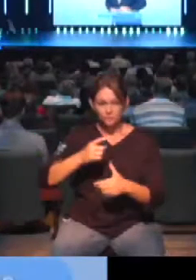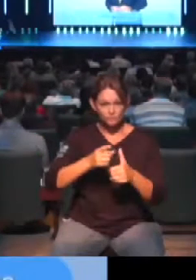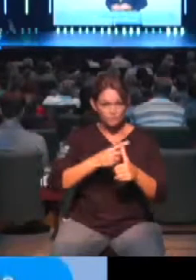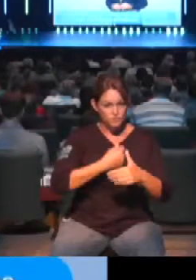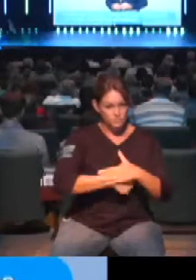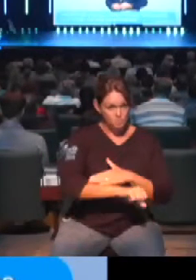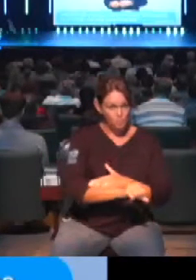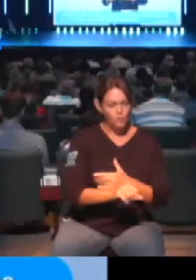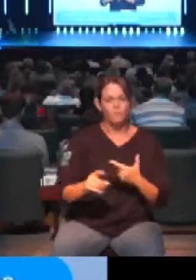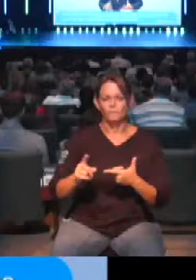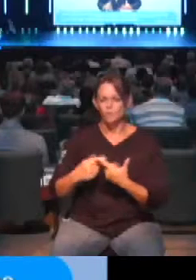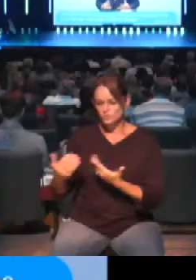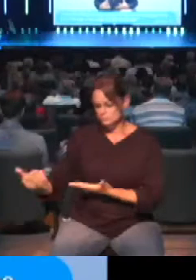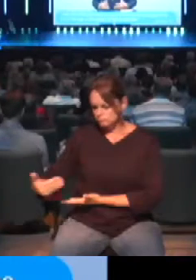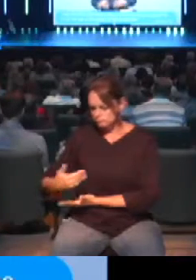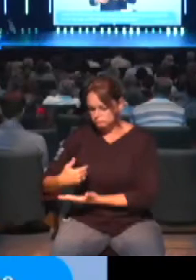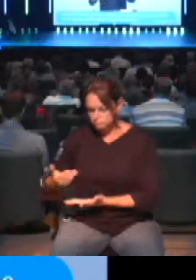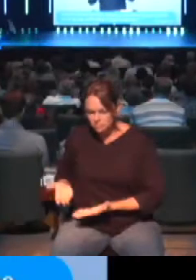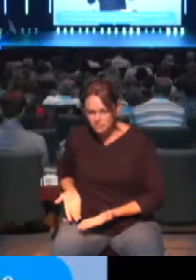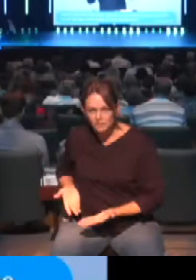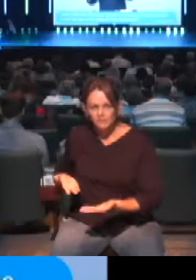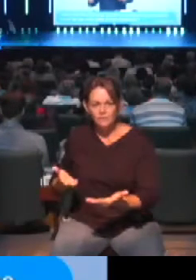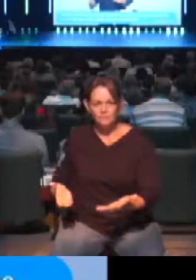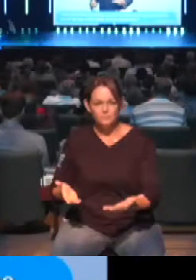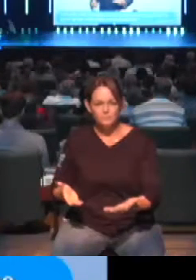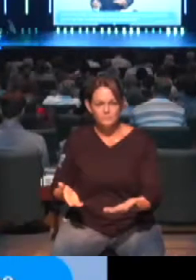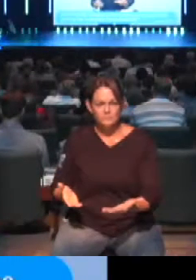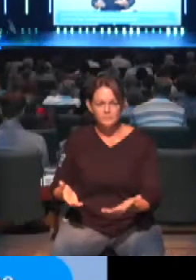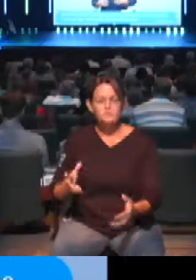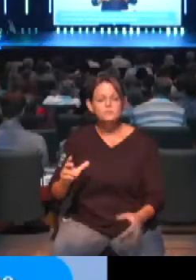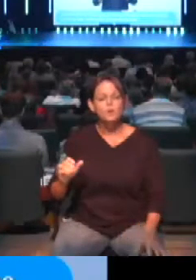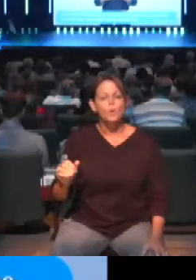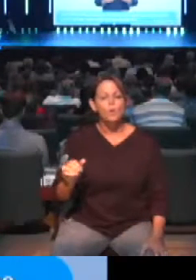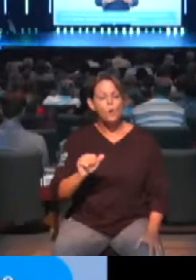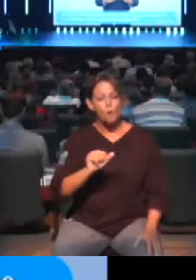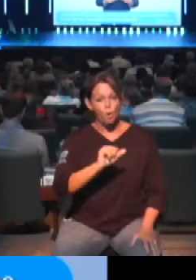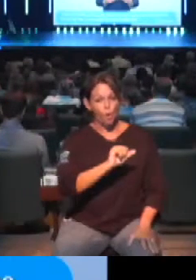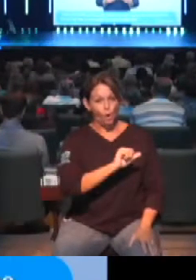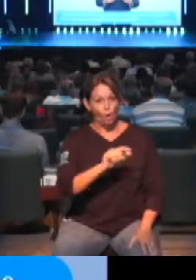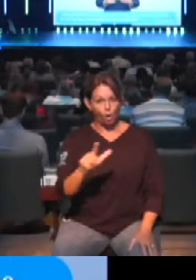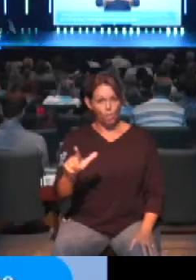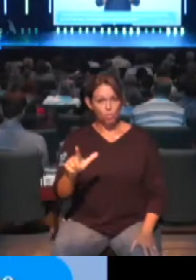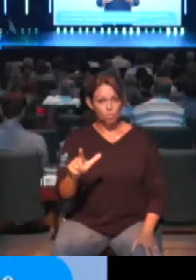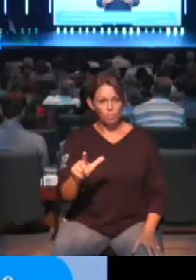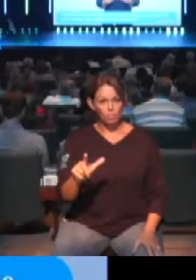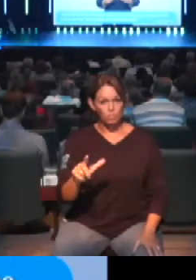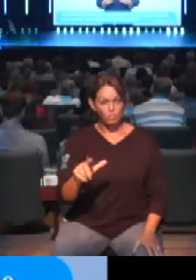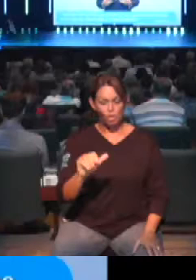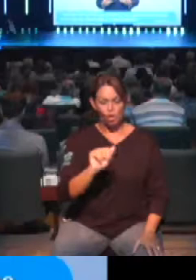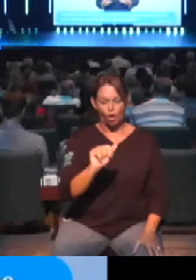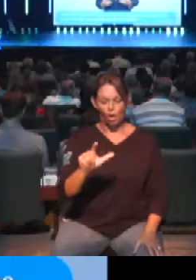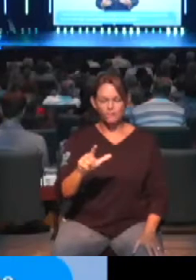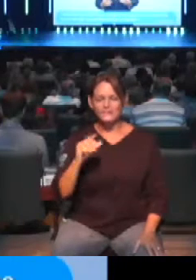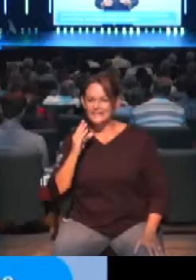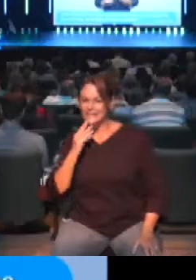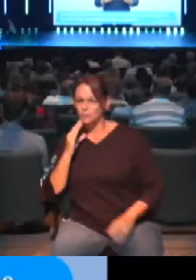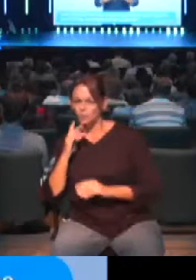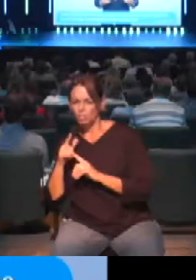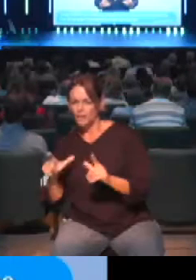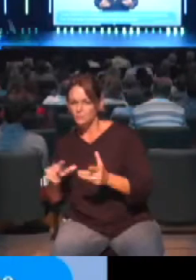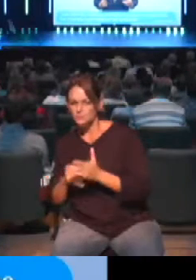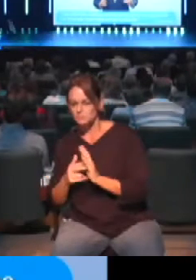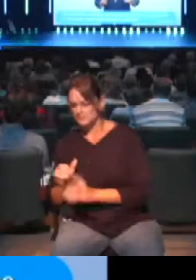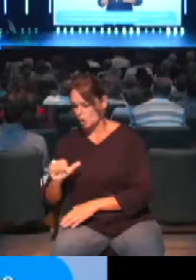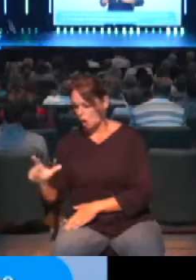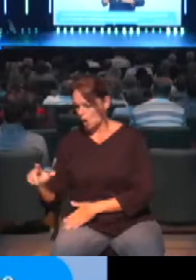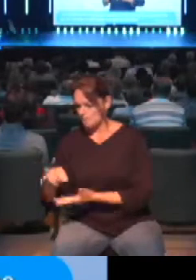Leviticus 27:30 says, and all, y'all see the word all? You know what the Hebrew word for all means?